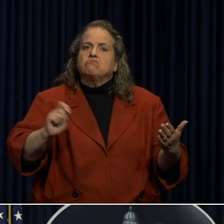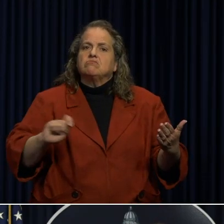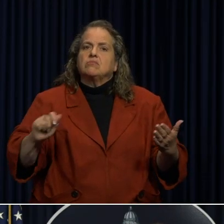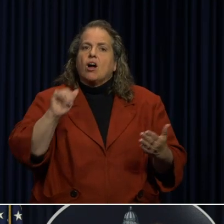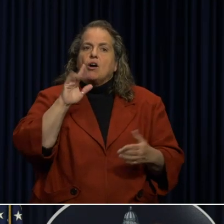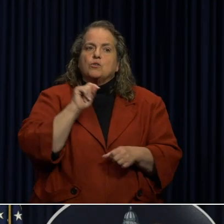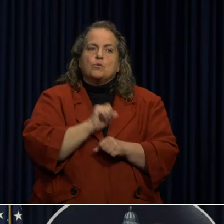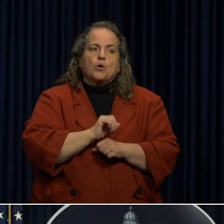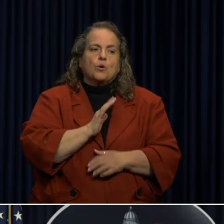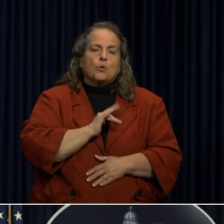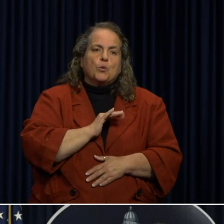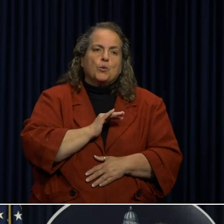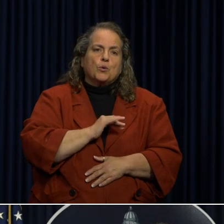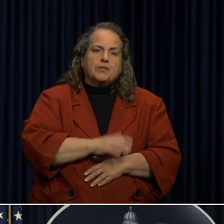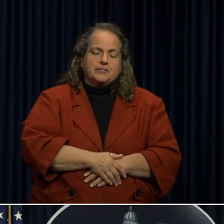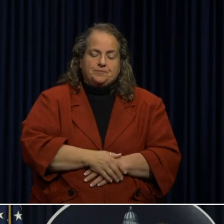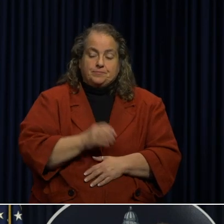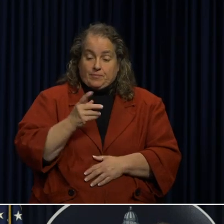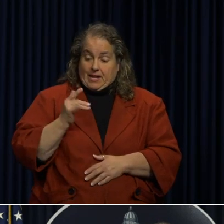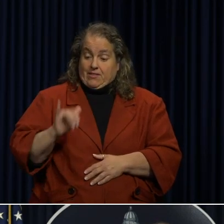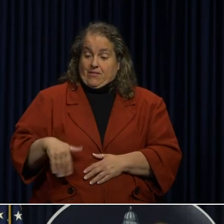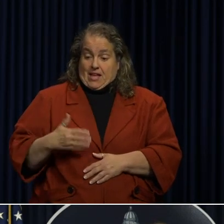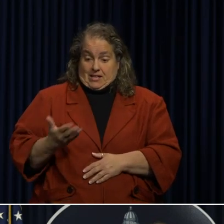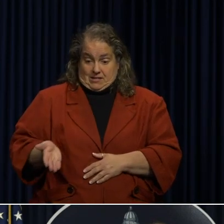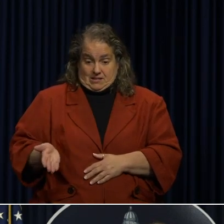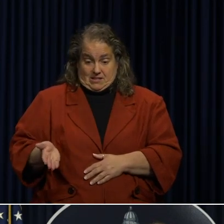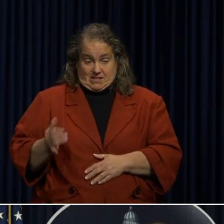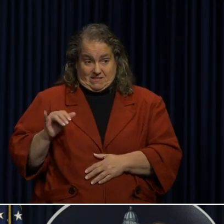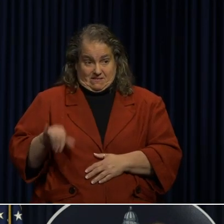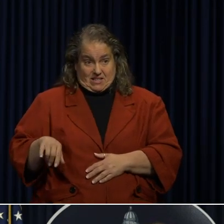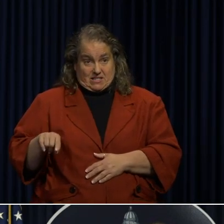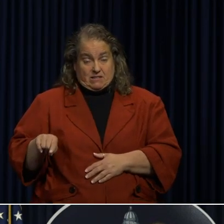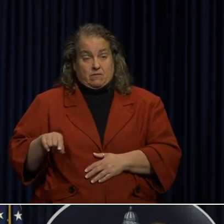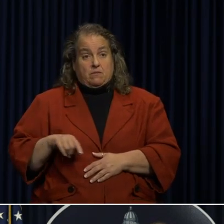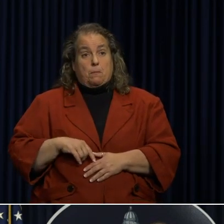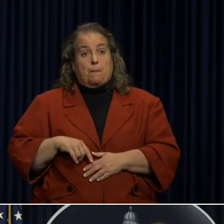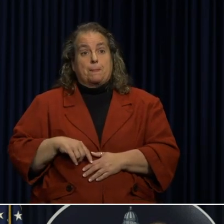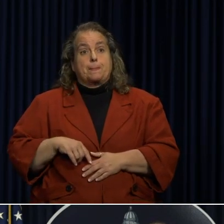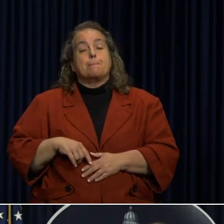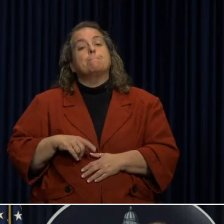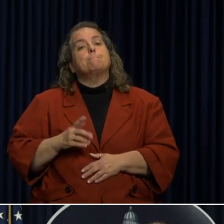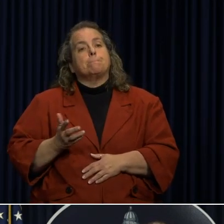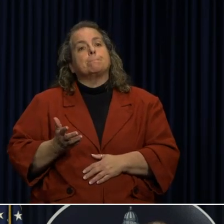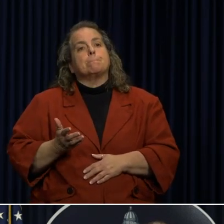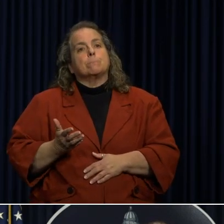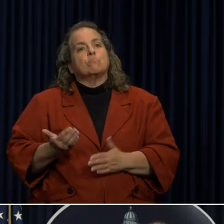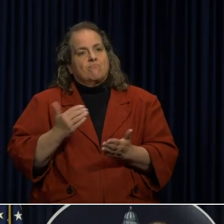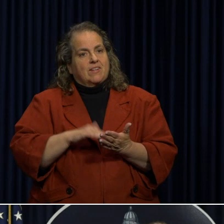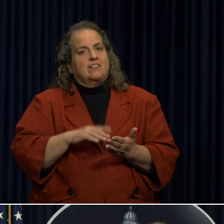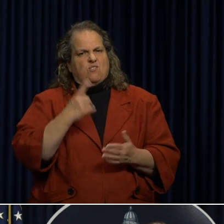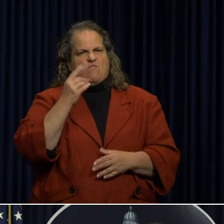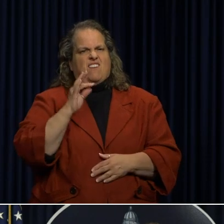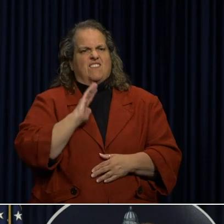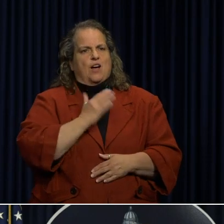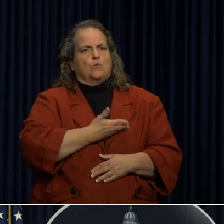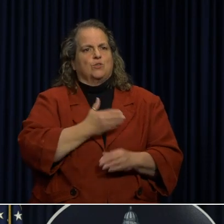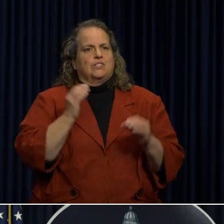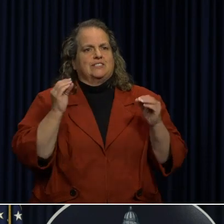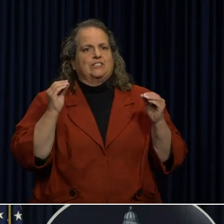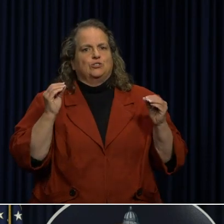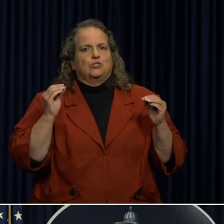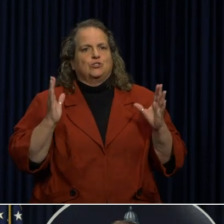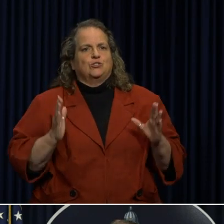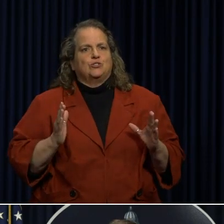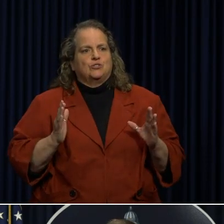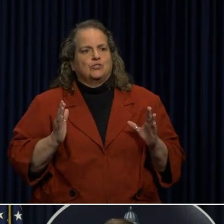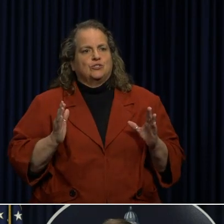All right. This is, again, one of our teachers who is doing